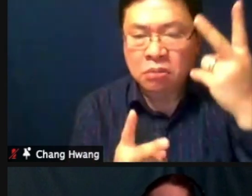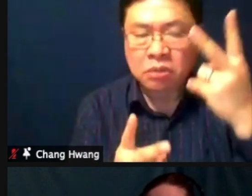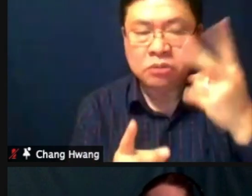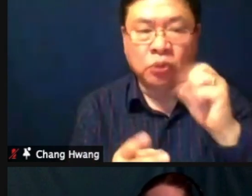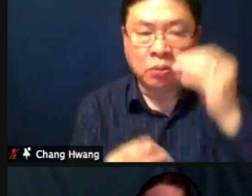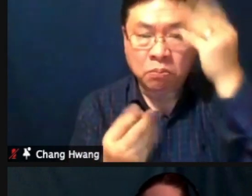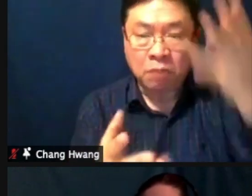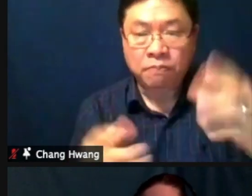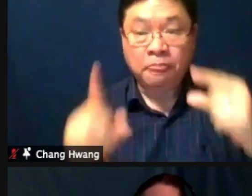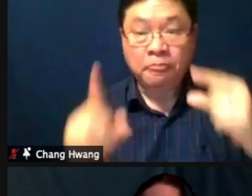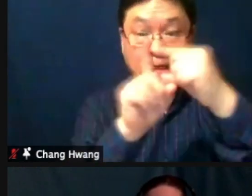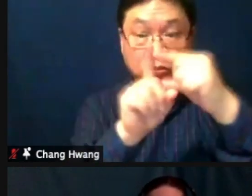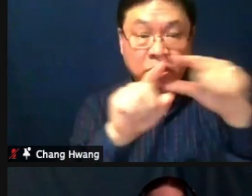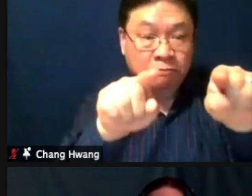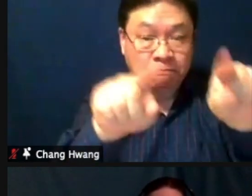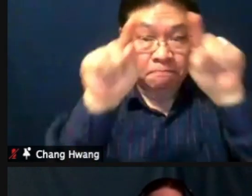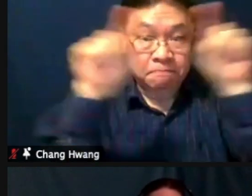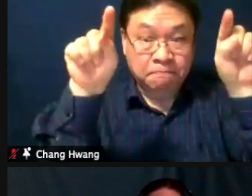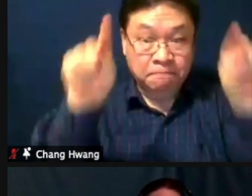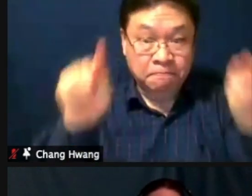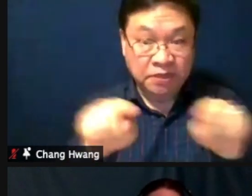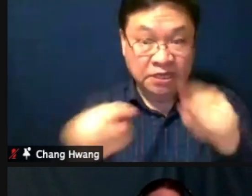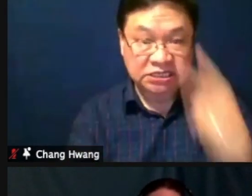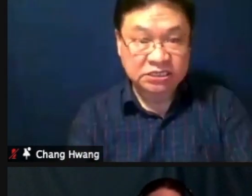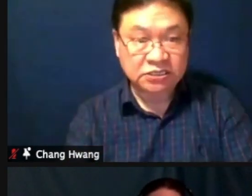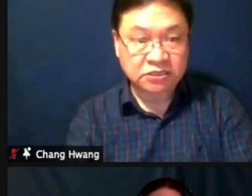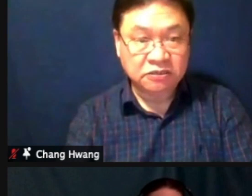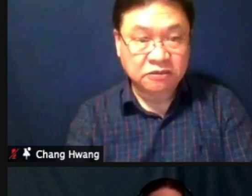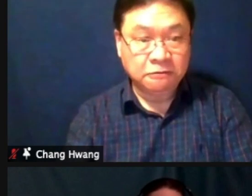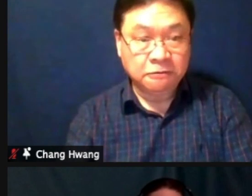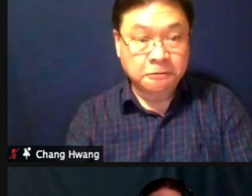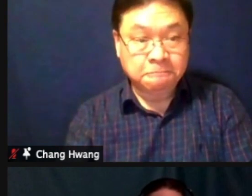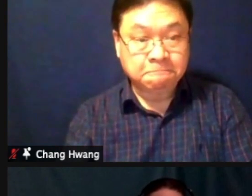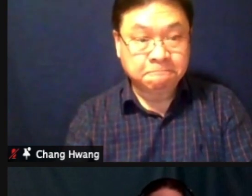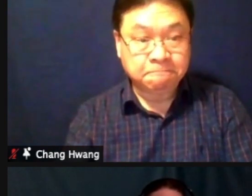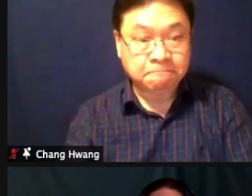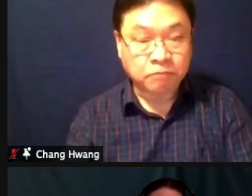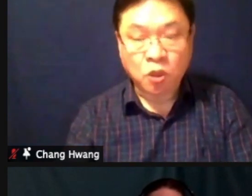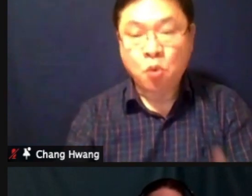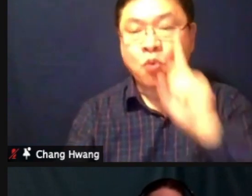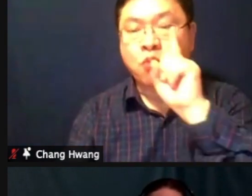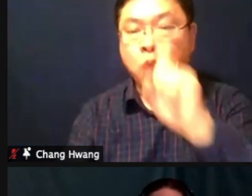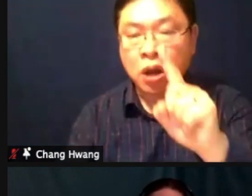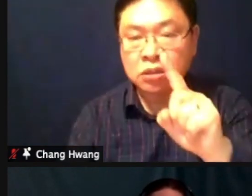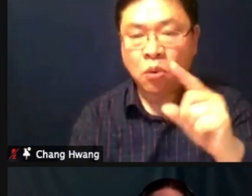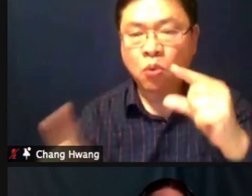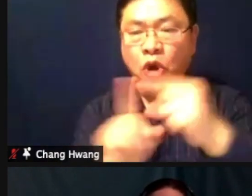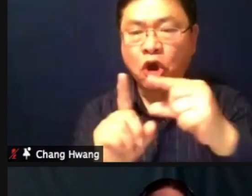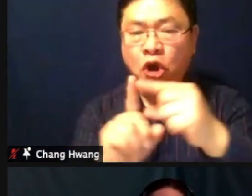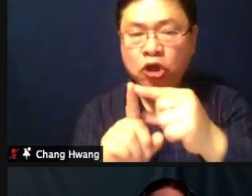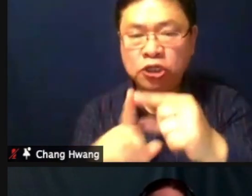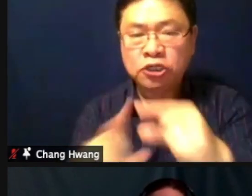available. I will share with you what I have, but there is room for misunderstanding. So I will do my best to clarify. Here